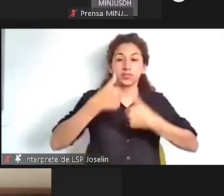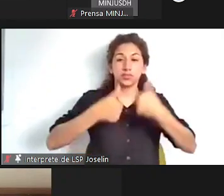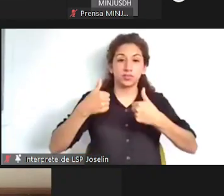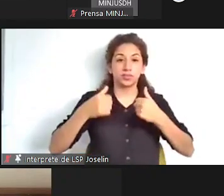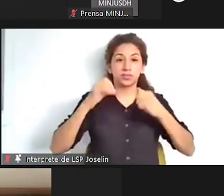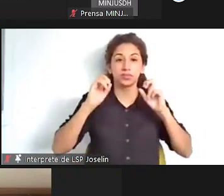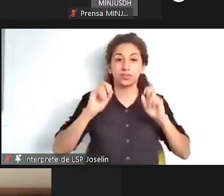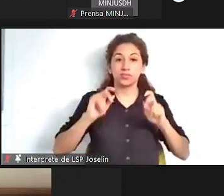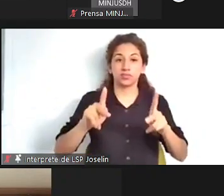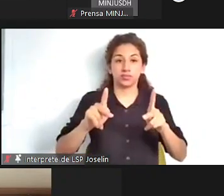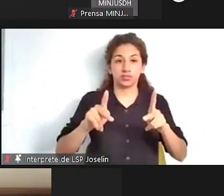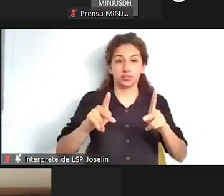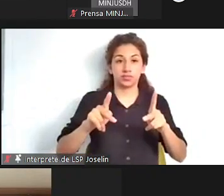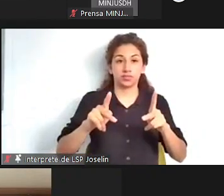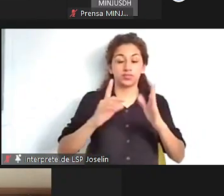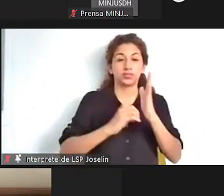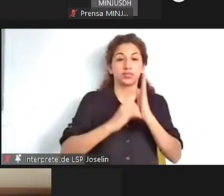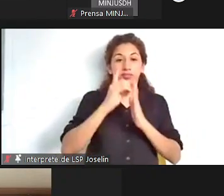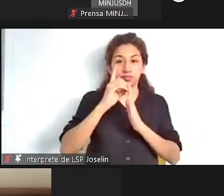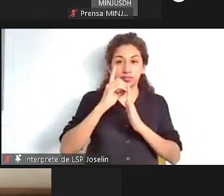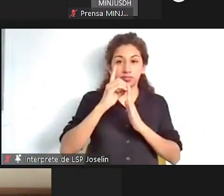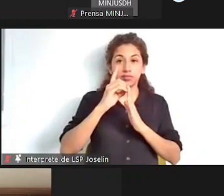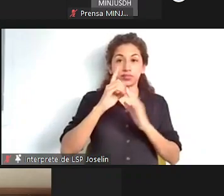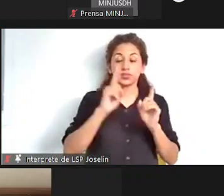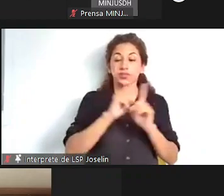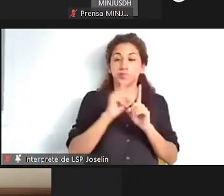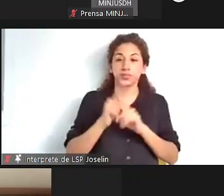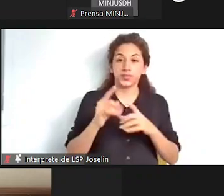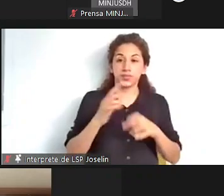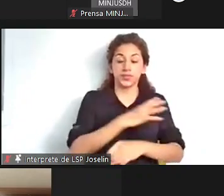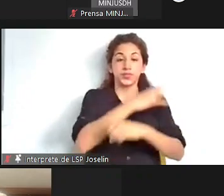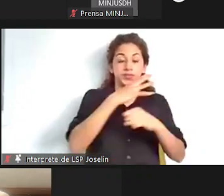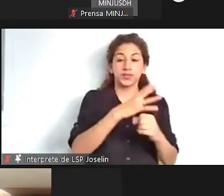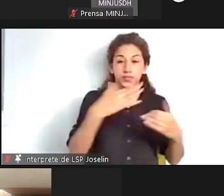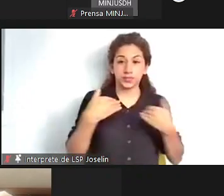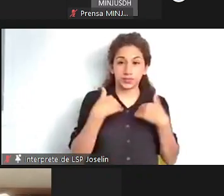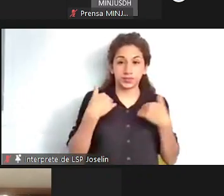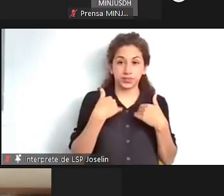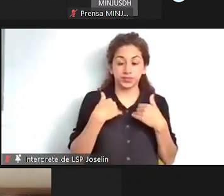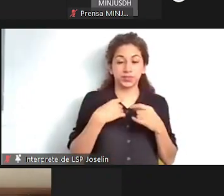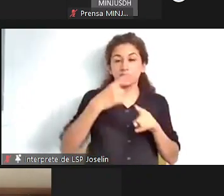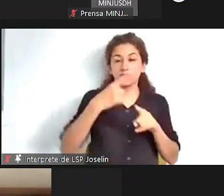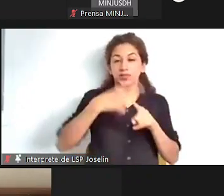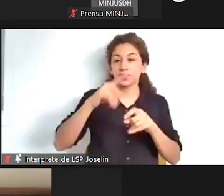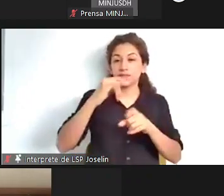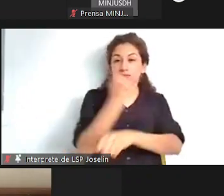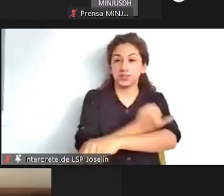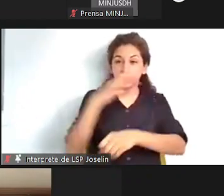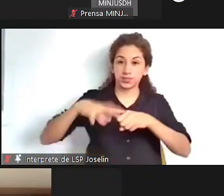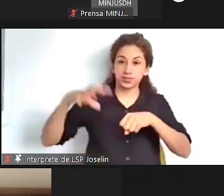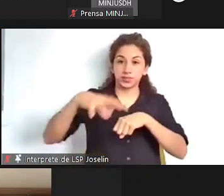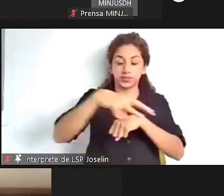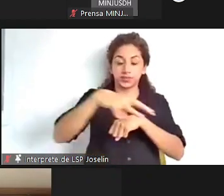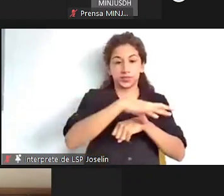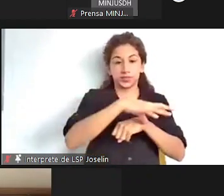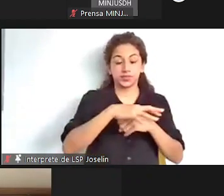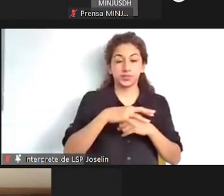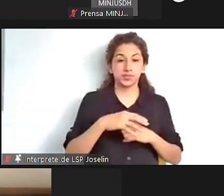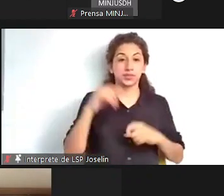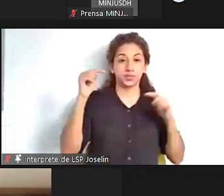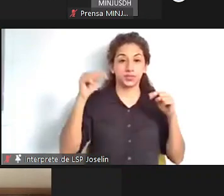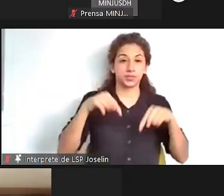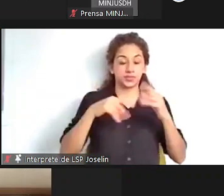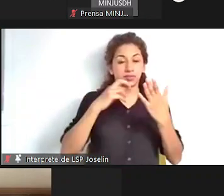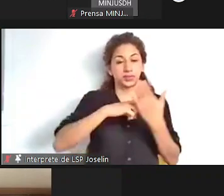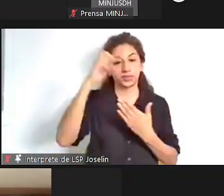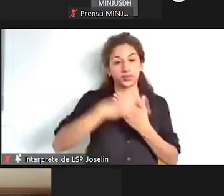what are the opportunities of development and the reinforcement of institutions that we